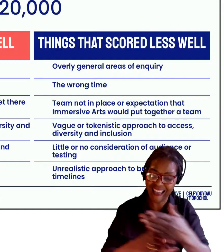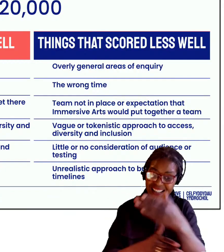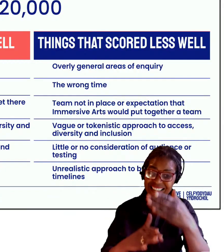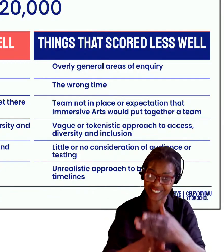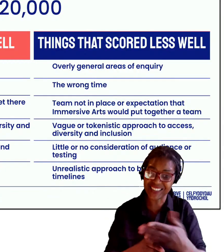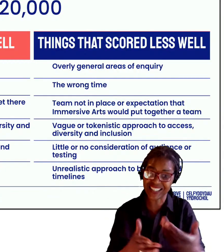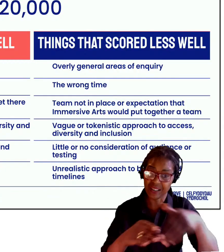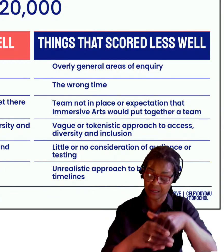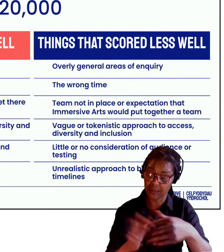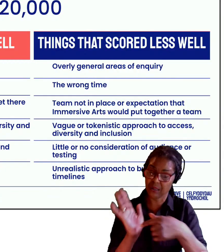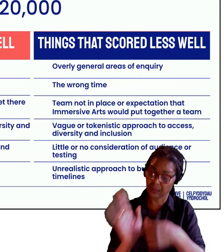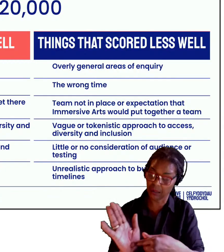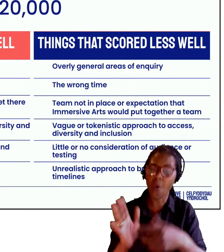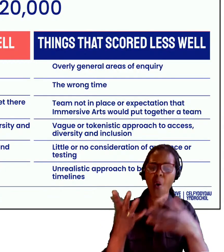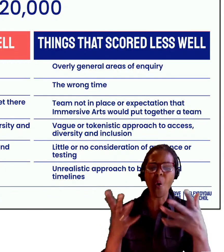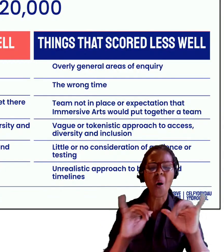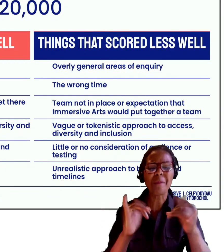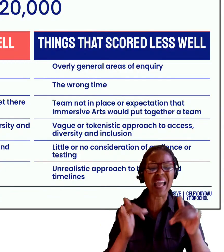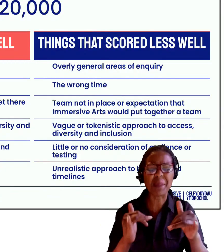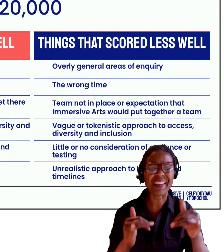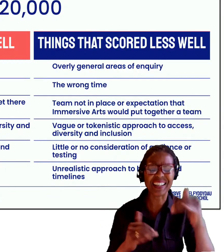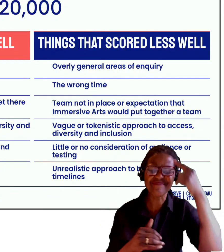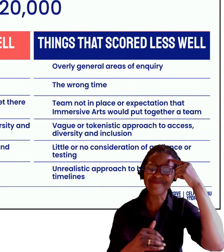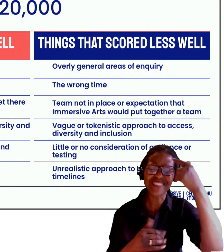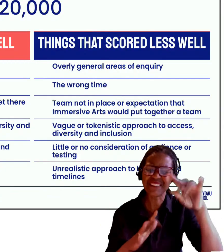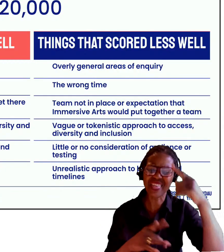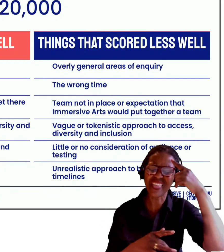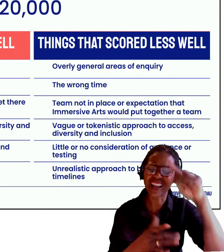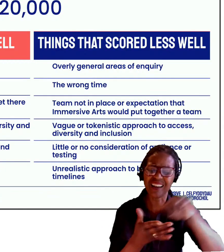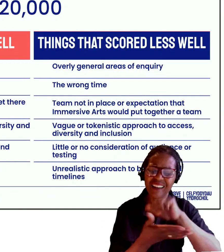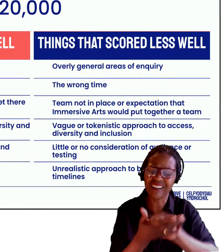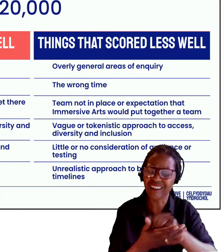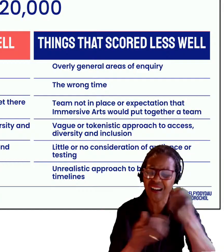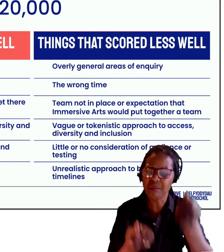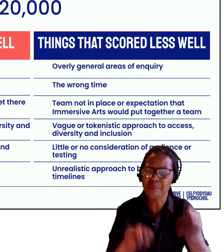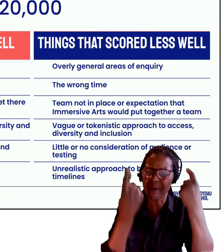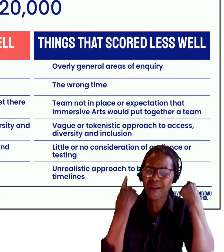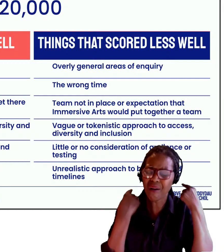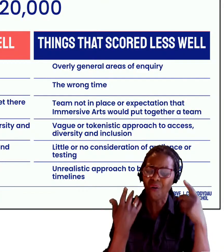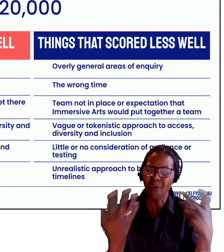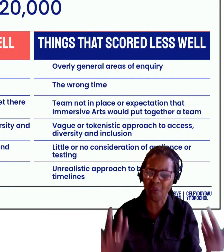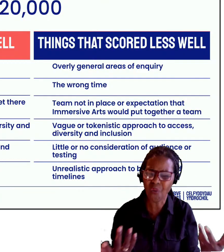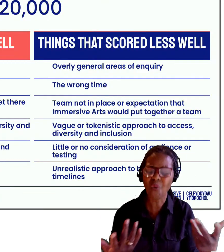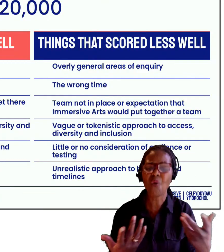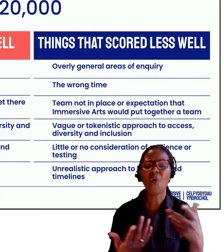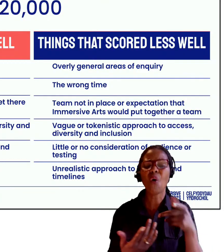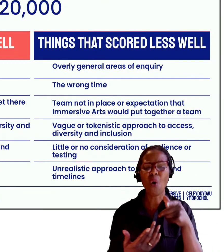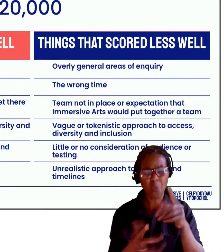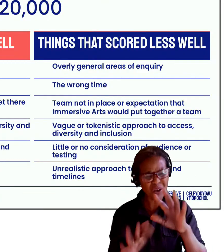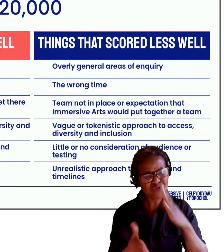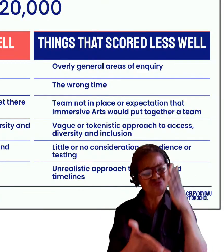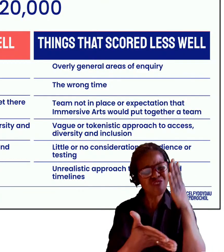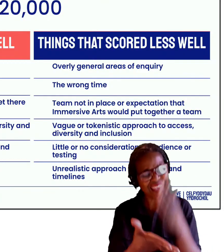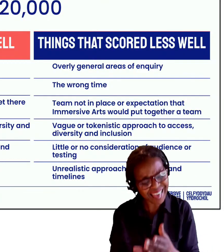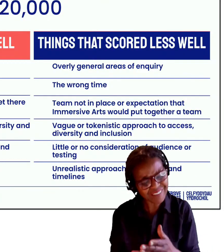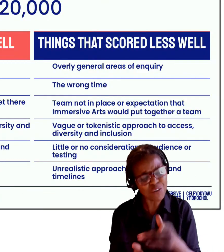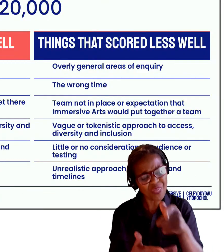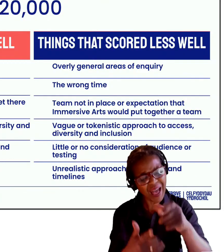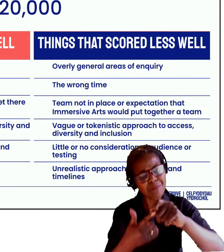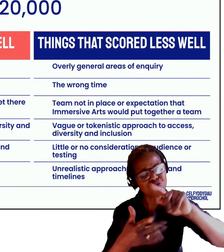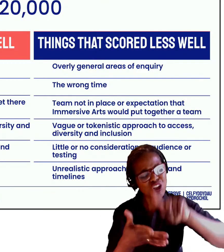of understanding or over-optimistic approach to what would be needed in terms of skills, time or resources, didn't get